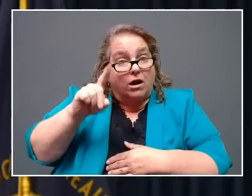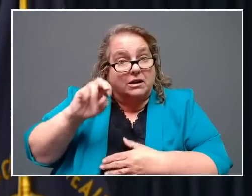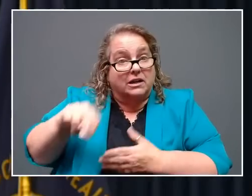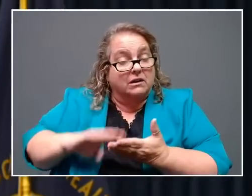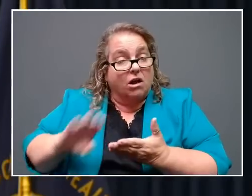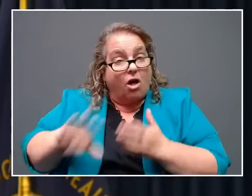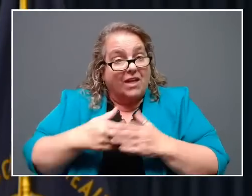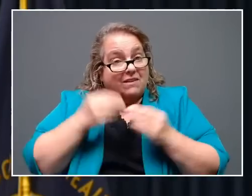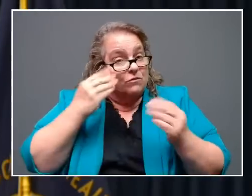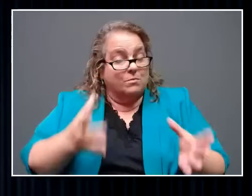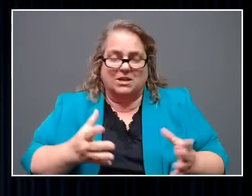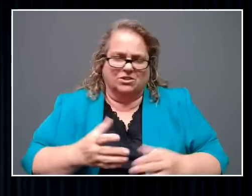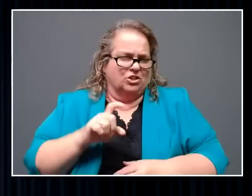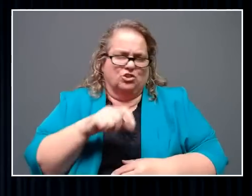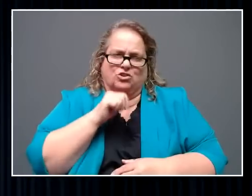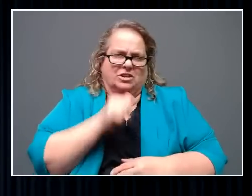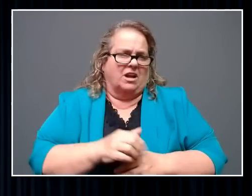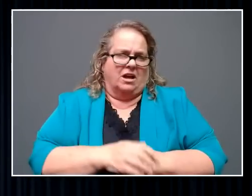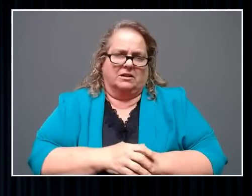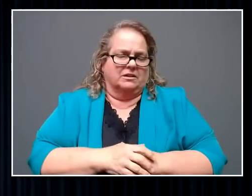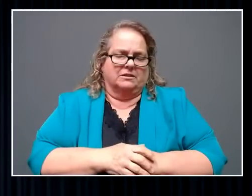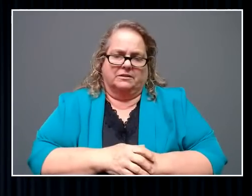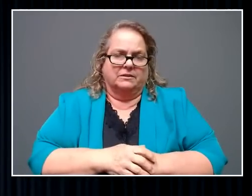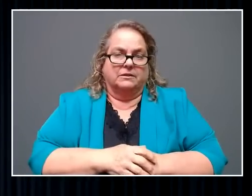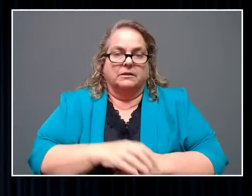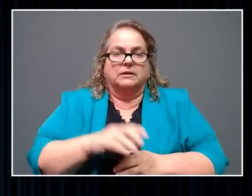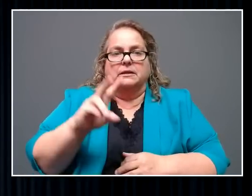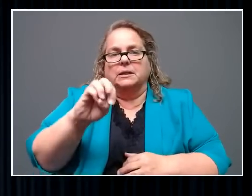Melissa Patrick, Kentucky Health News.